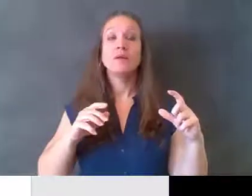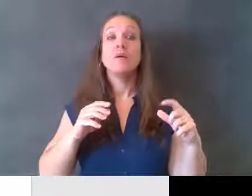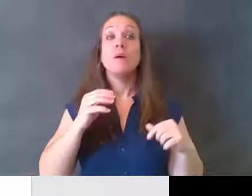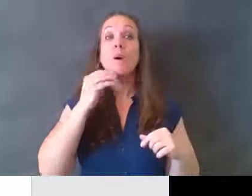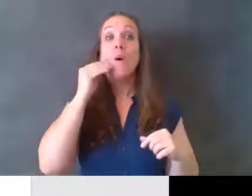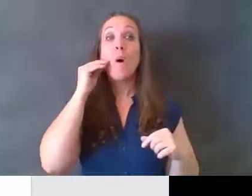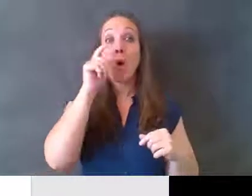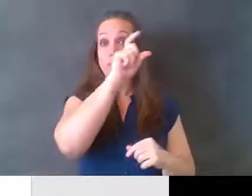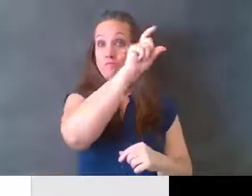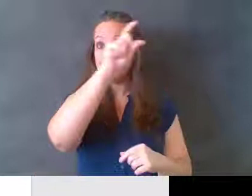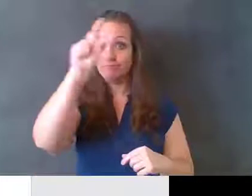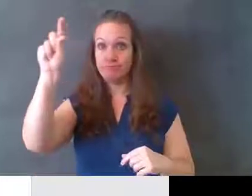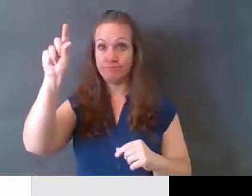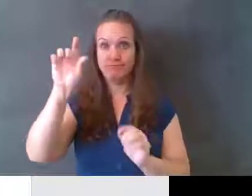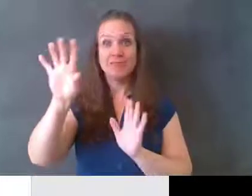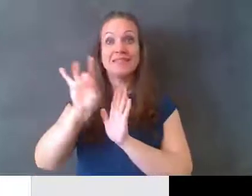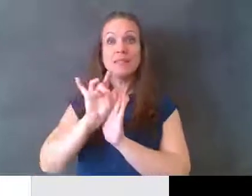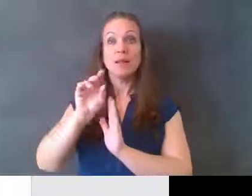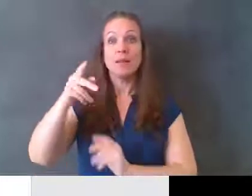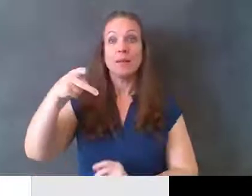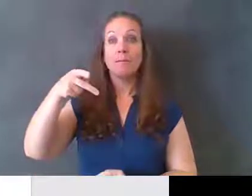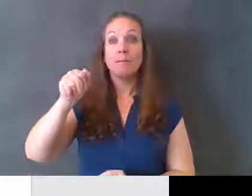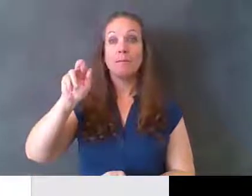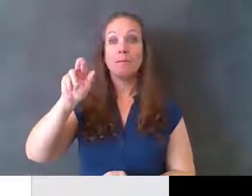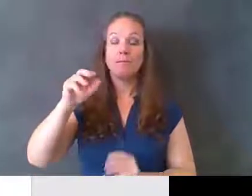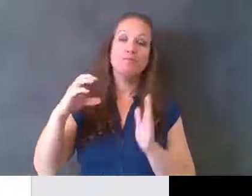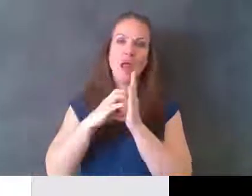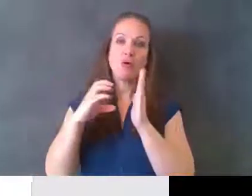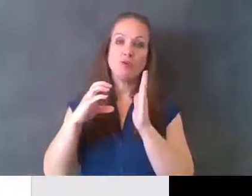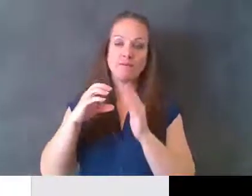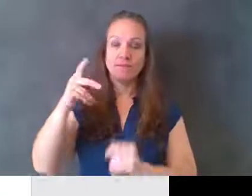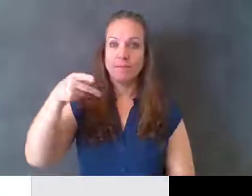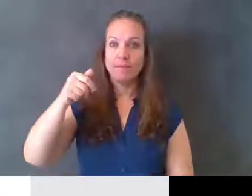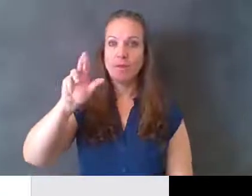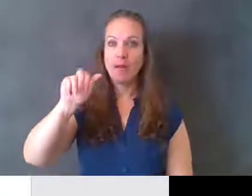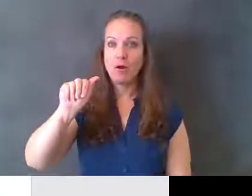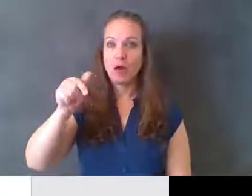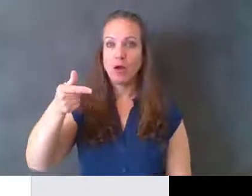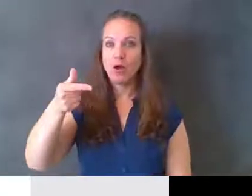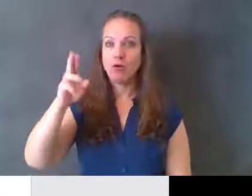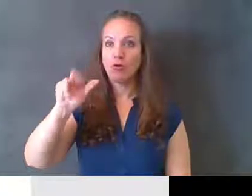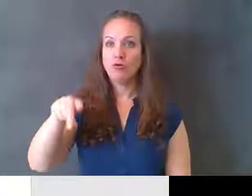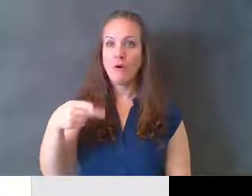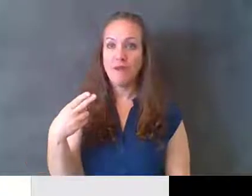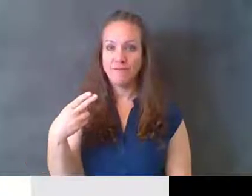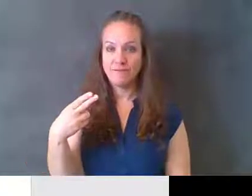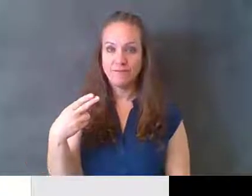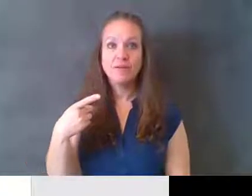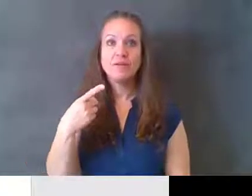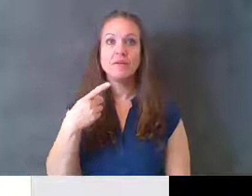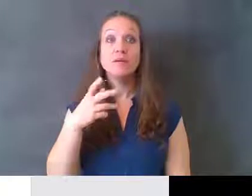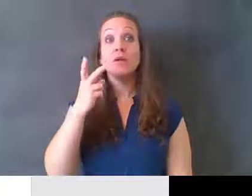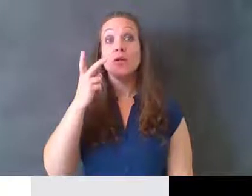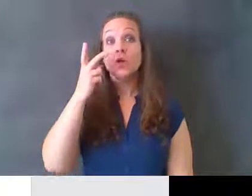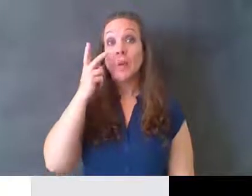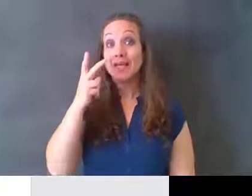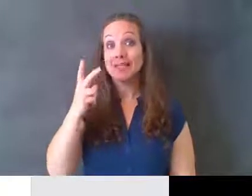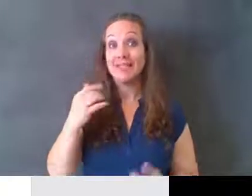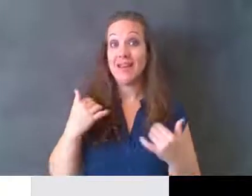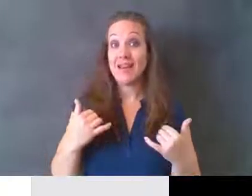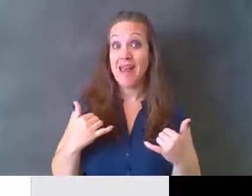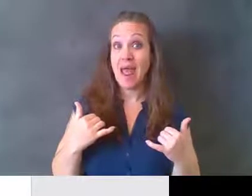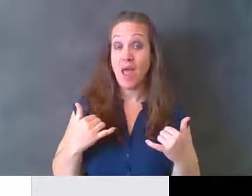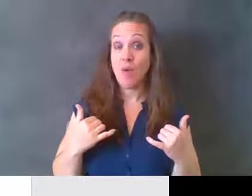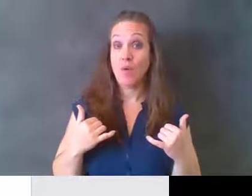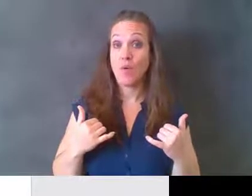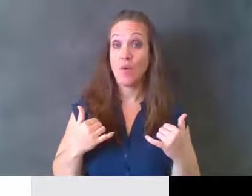the paragraph section, and this is where the text alignment options are. So right now you'll see my document